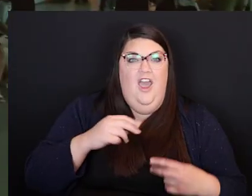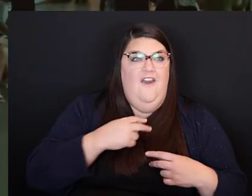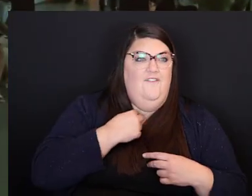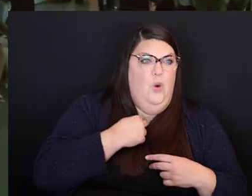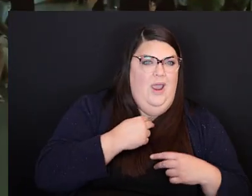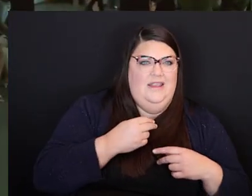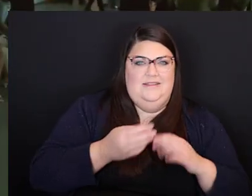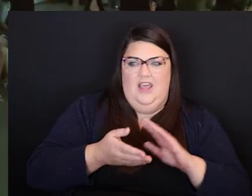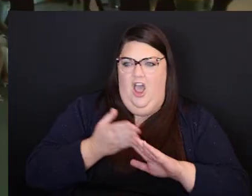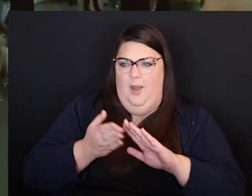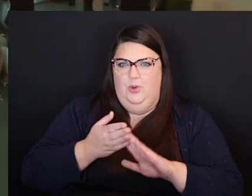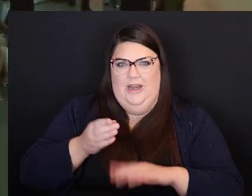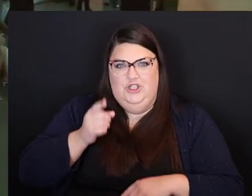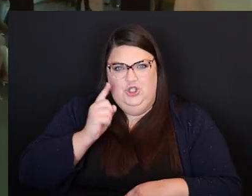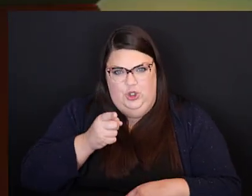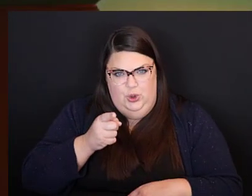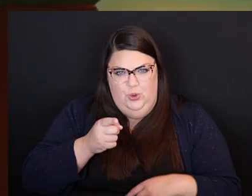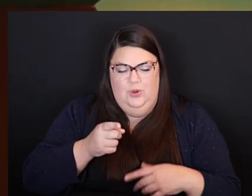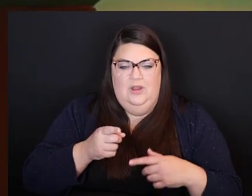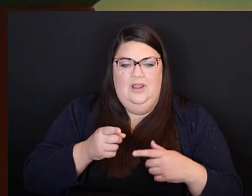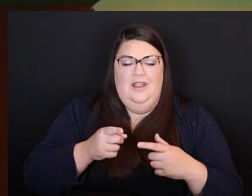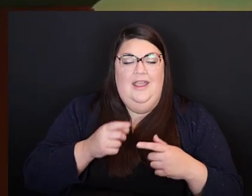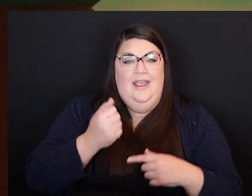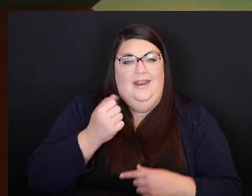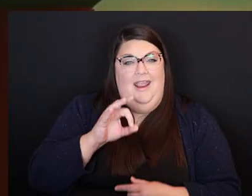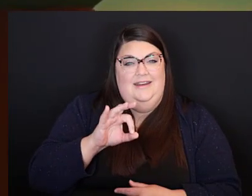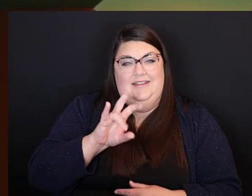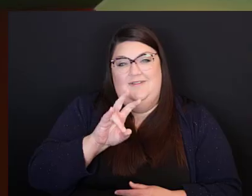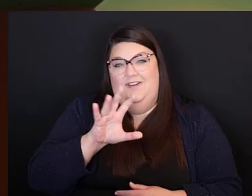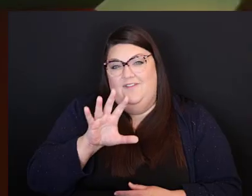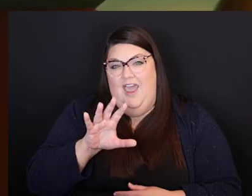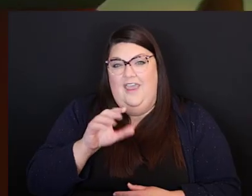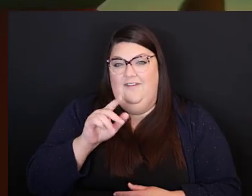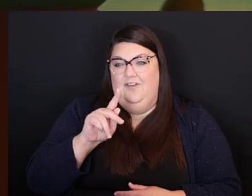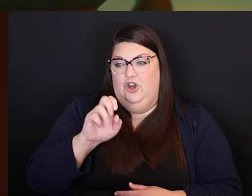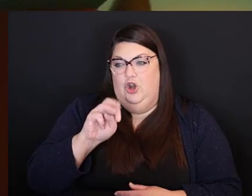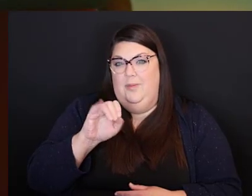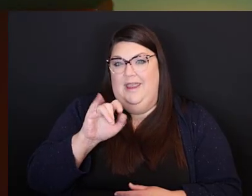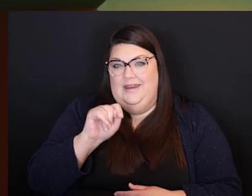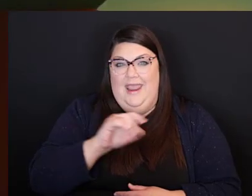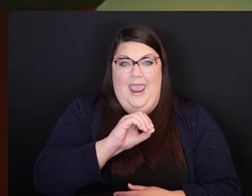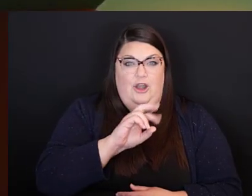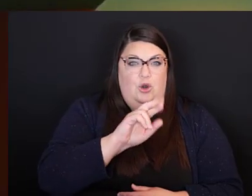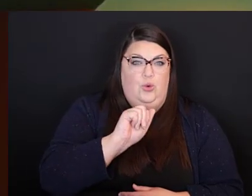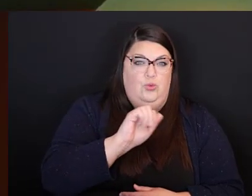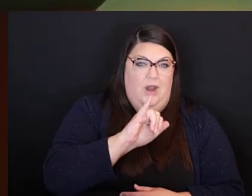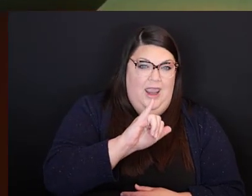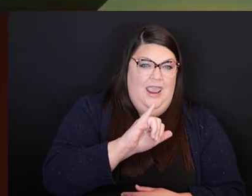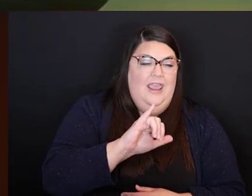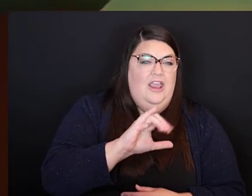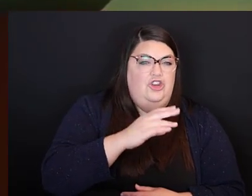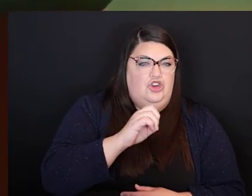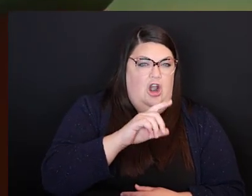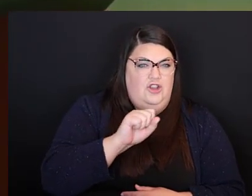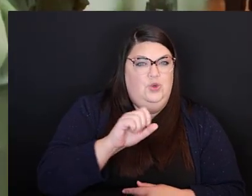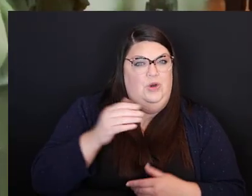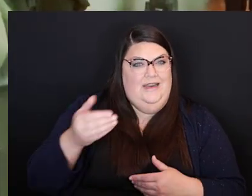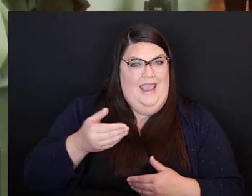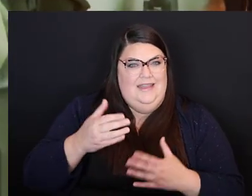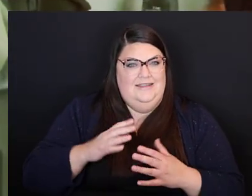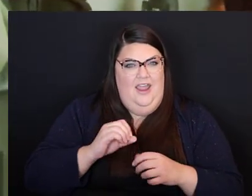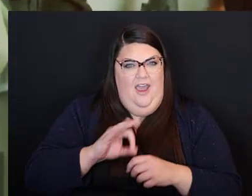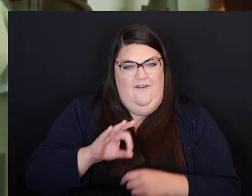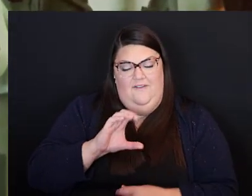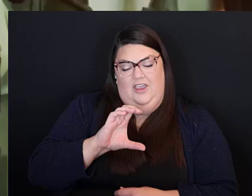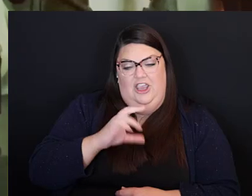you. And then in 1975, Kermit the Frog and Ray Charles were guests on the Cher show, and